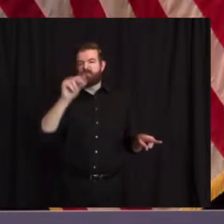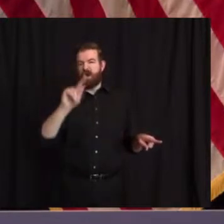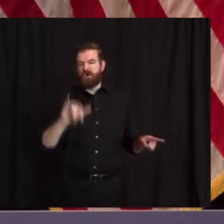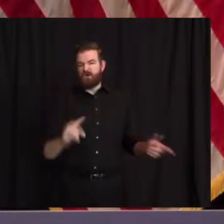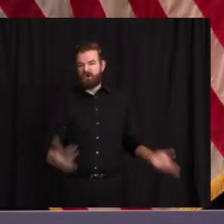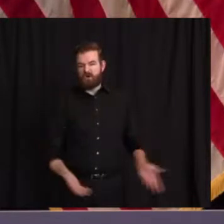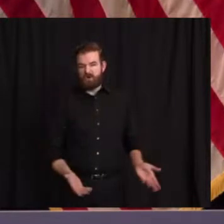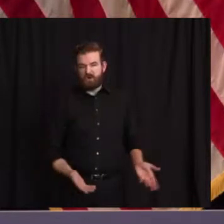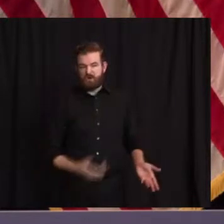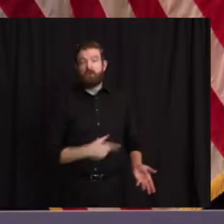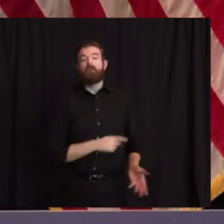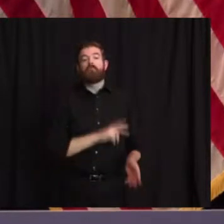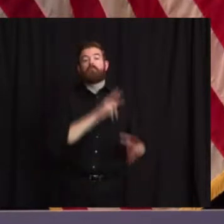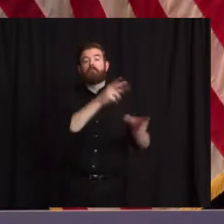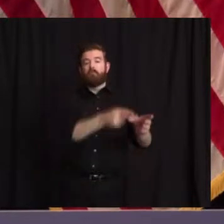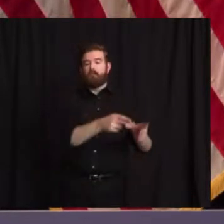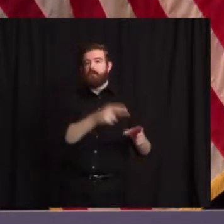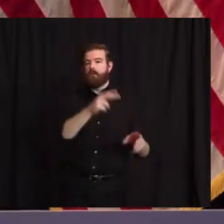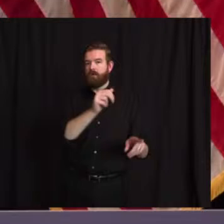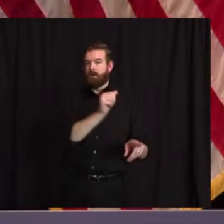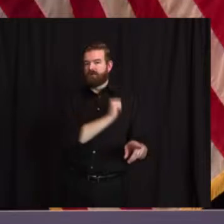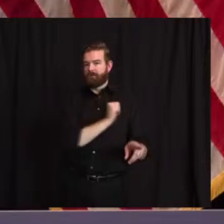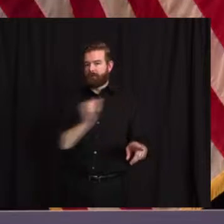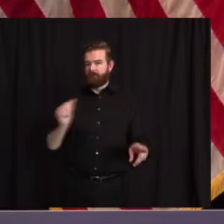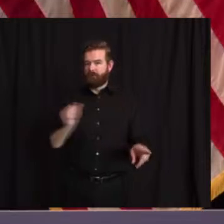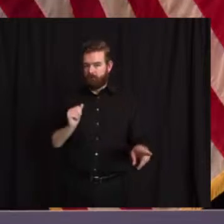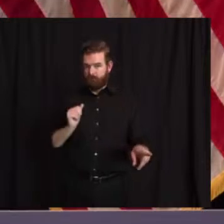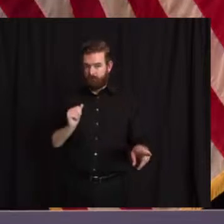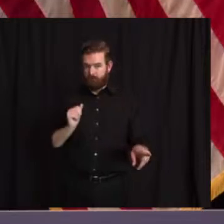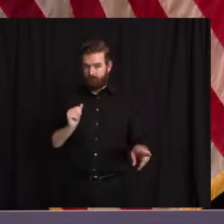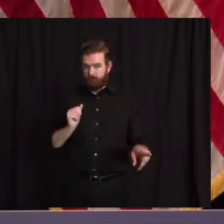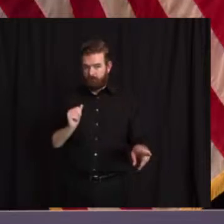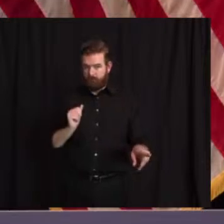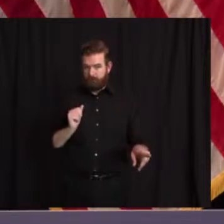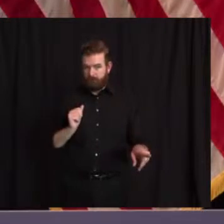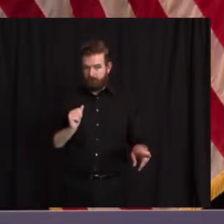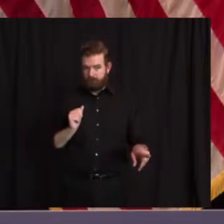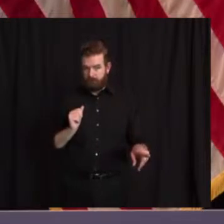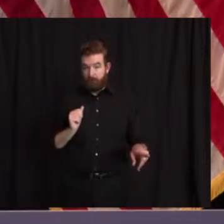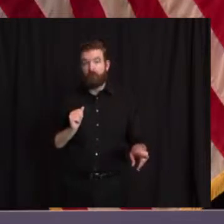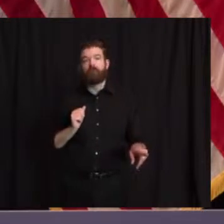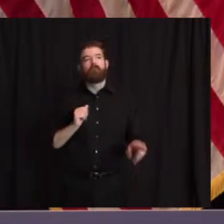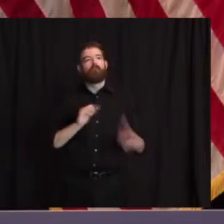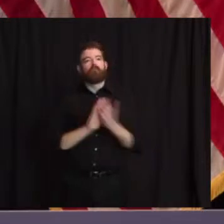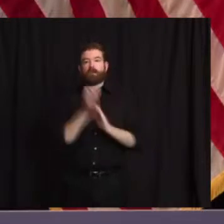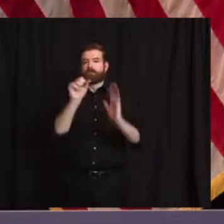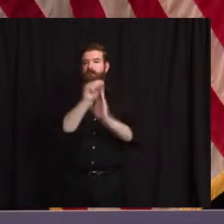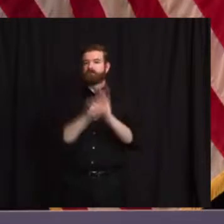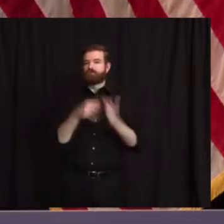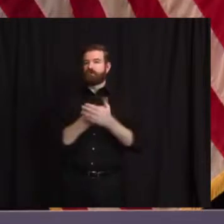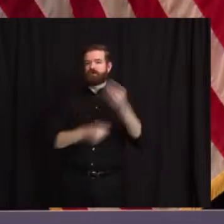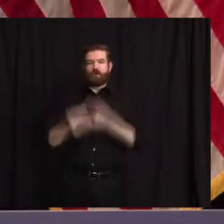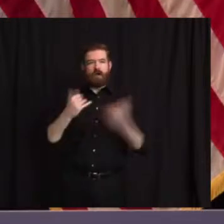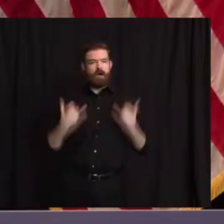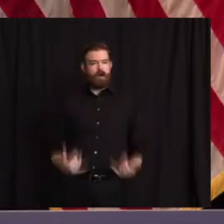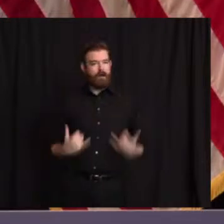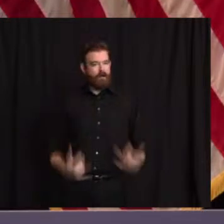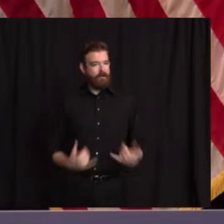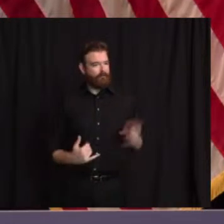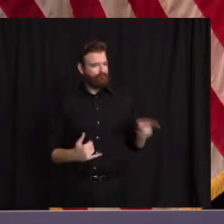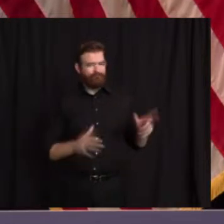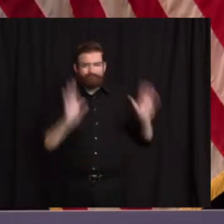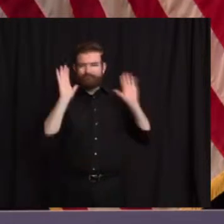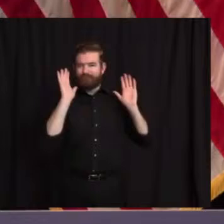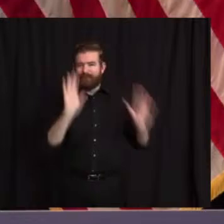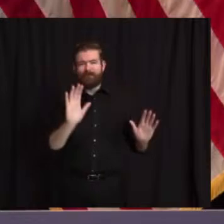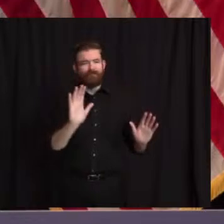the Assembly, and now treasurer. And it's just an extraordinary professional and personal life story. And I